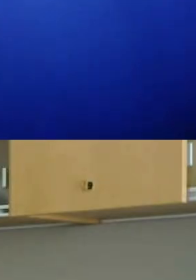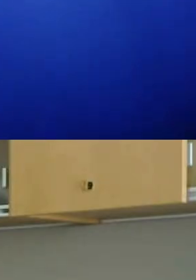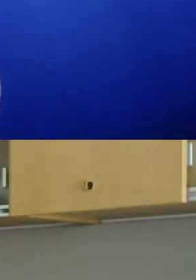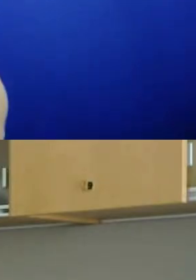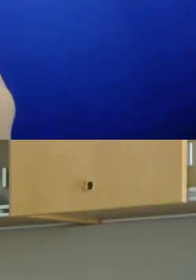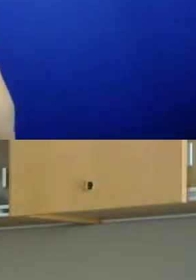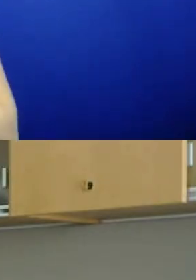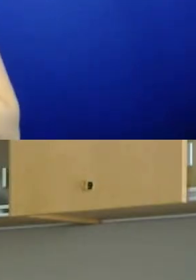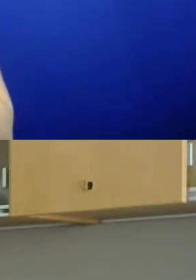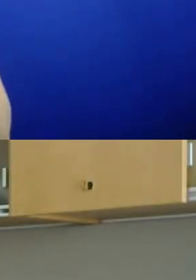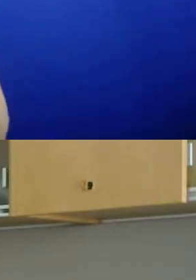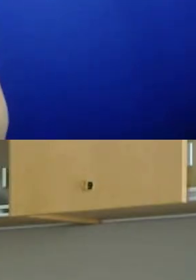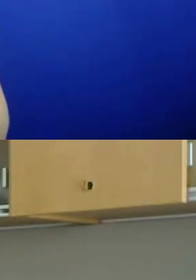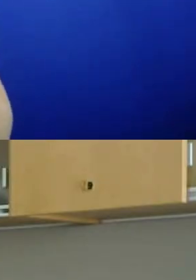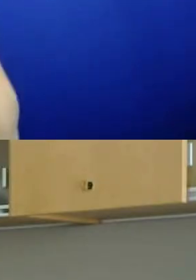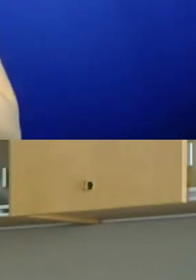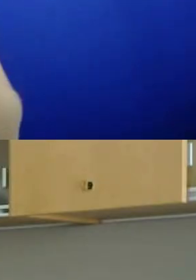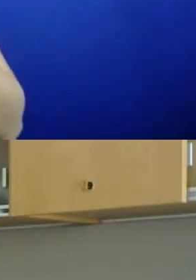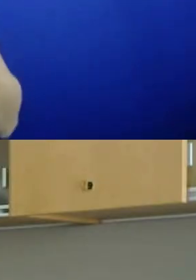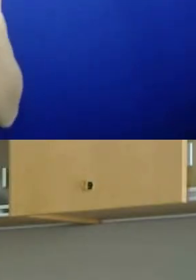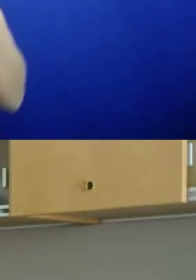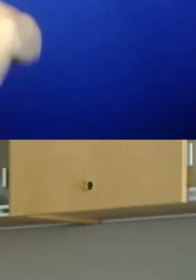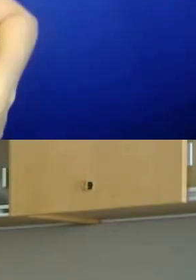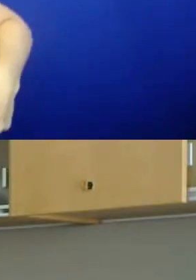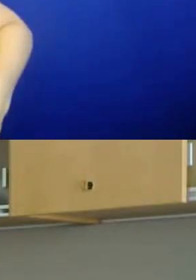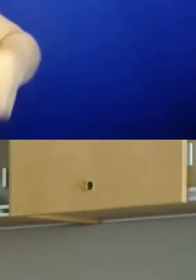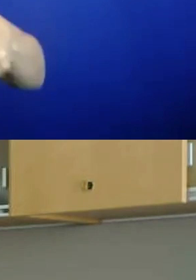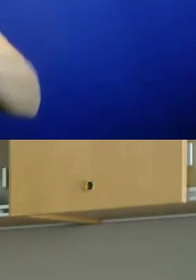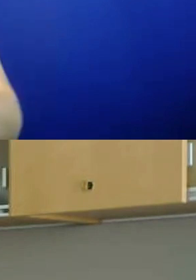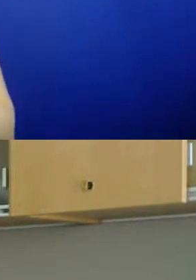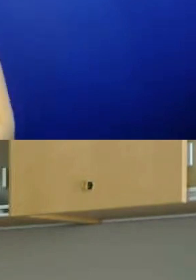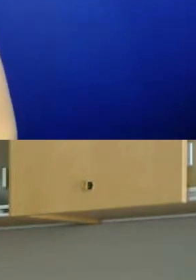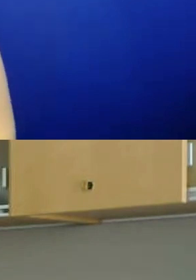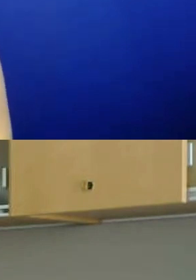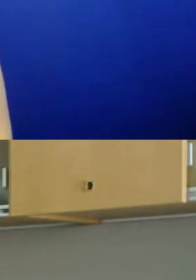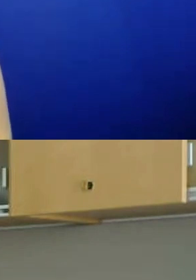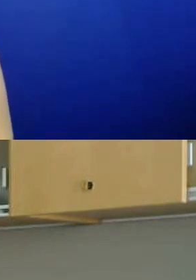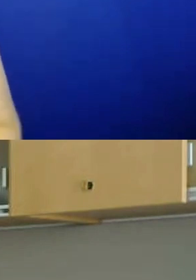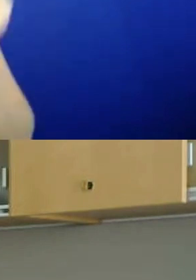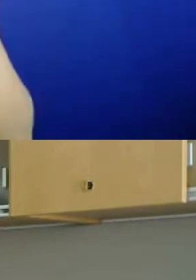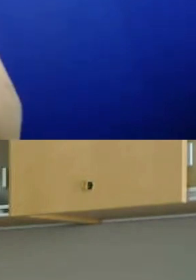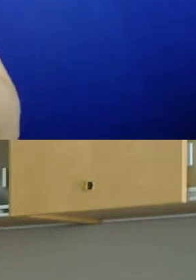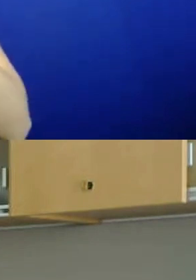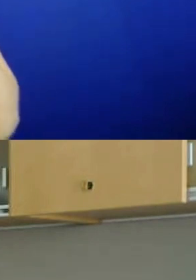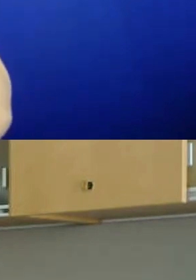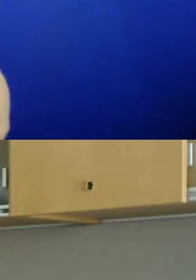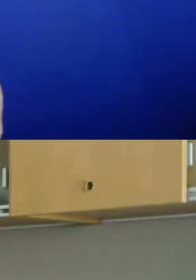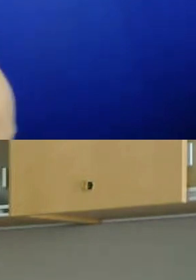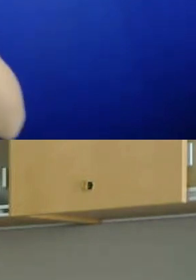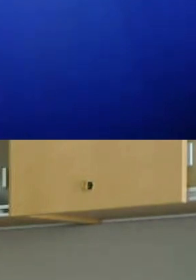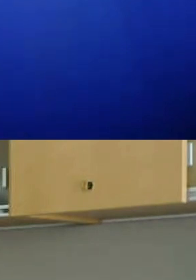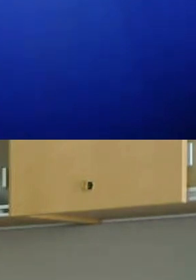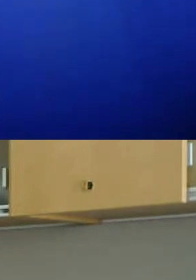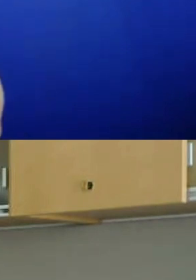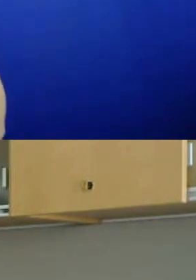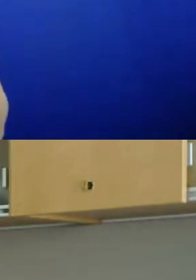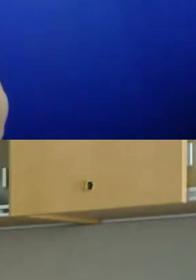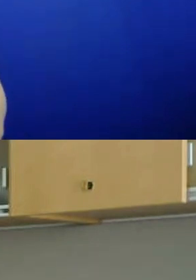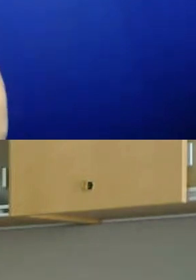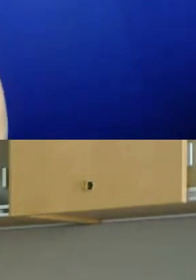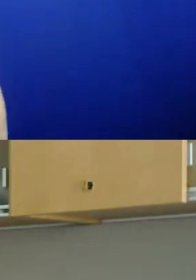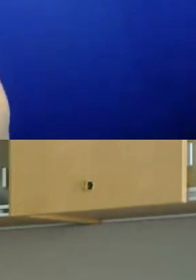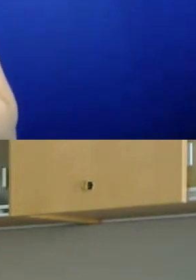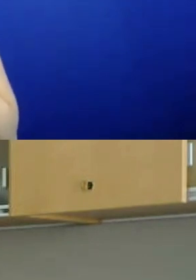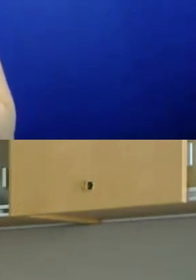card, you cannot have a handgun permit. So for a lot of our people in rural areas that are hunters